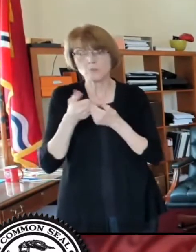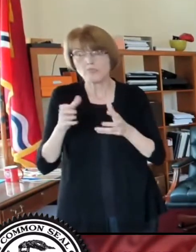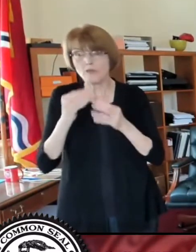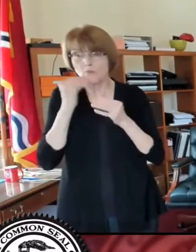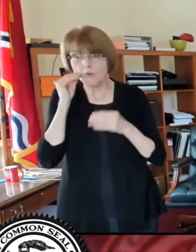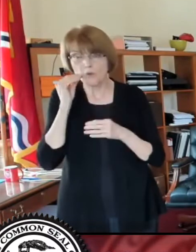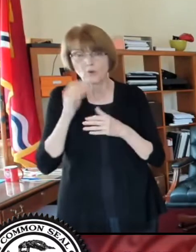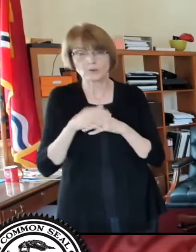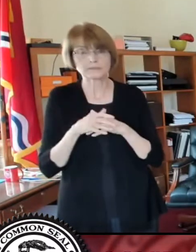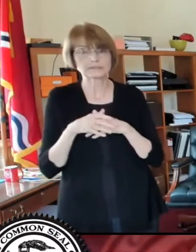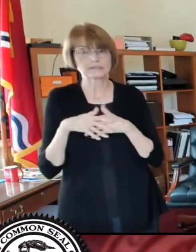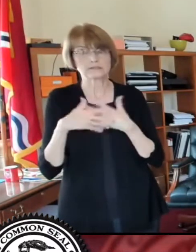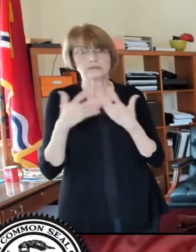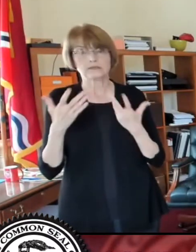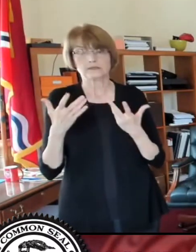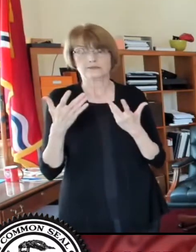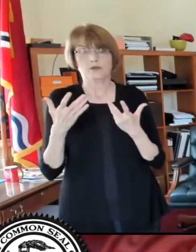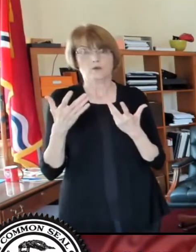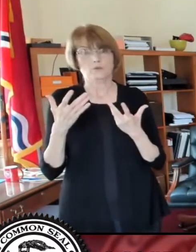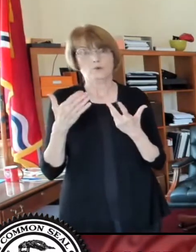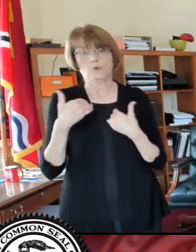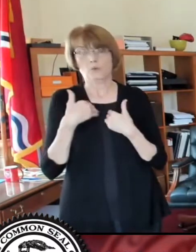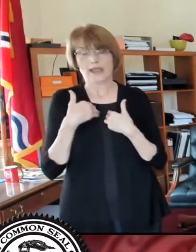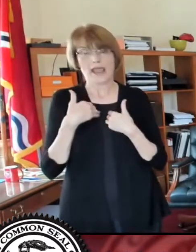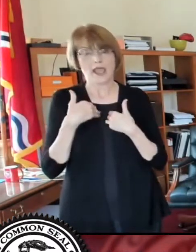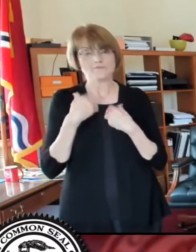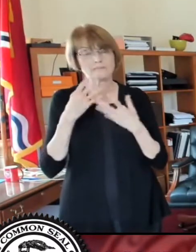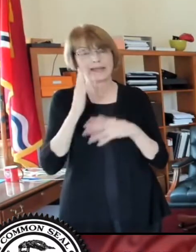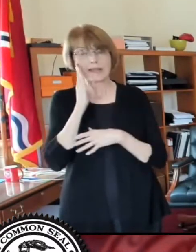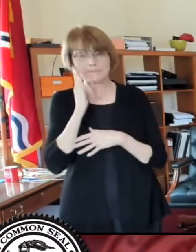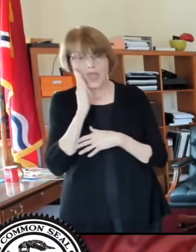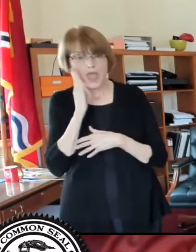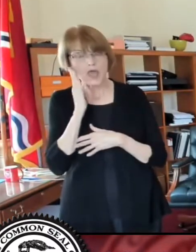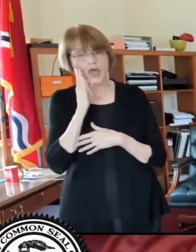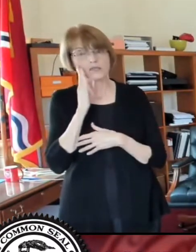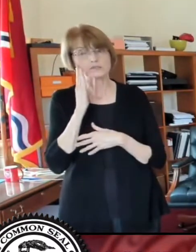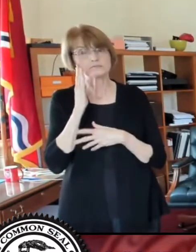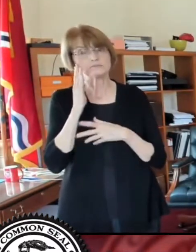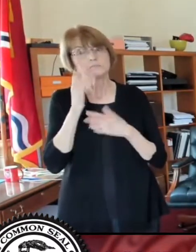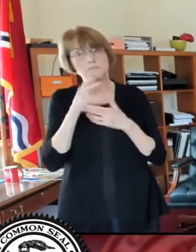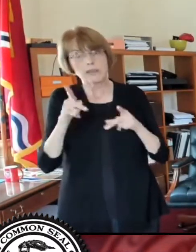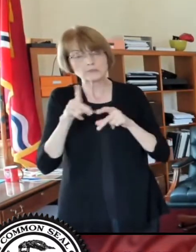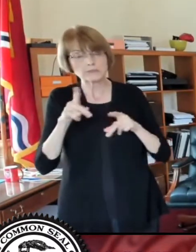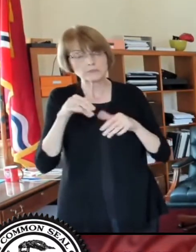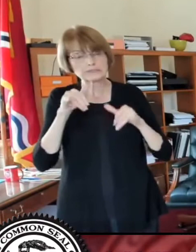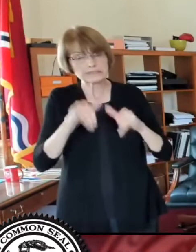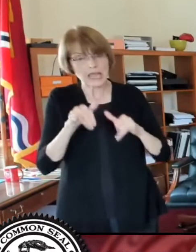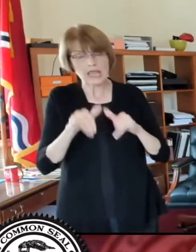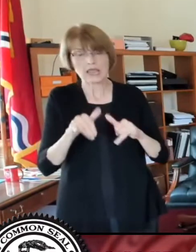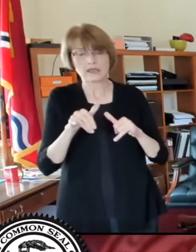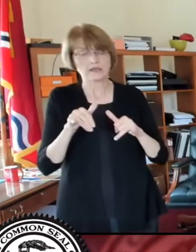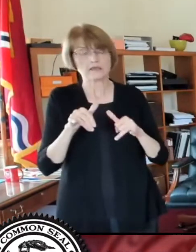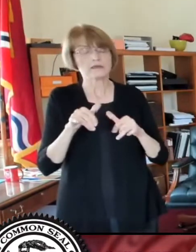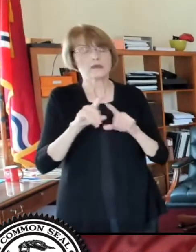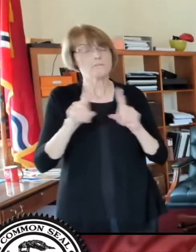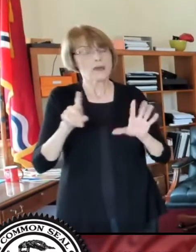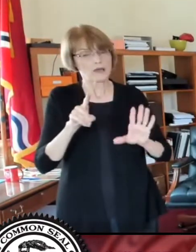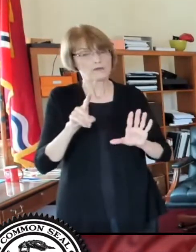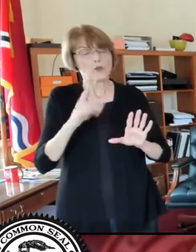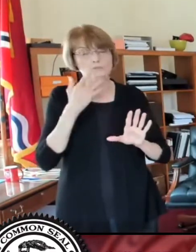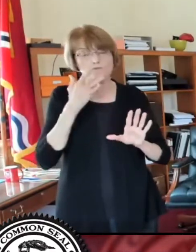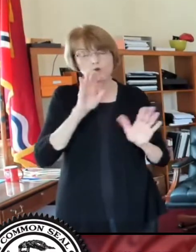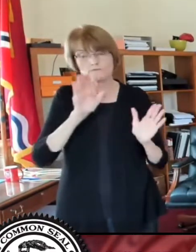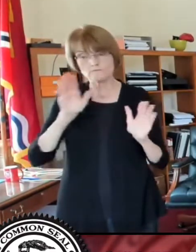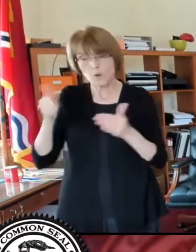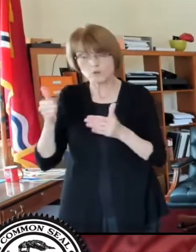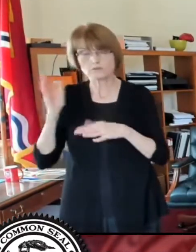homeless inventory, over 200. But that isn't really where we want to spend the effort. We want to spend the effort on prevention.